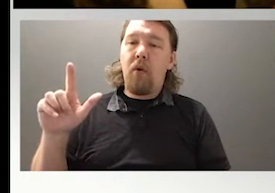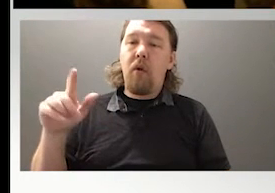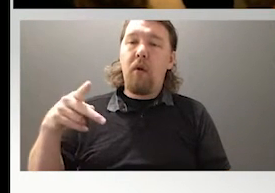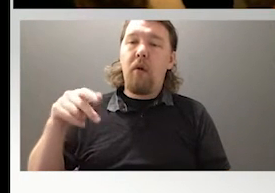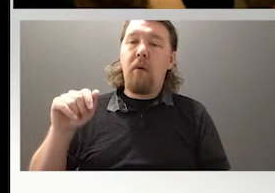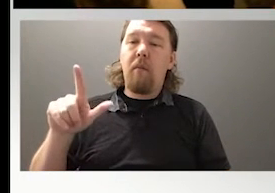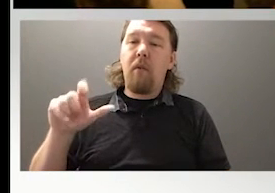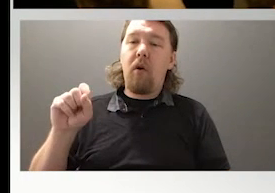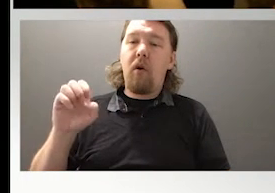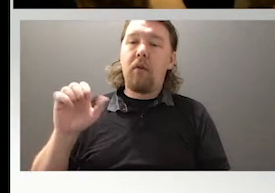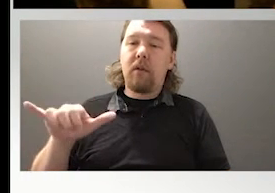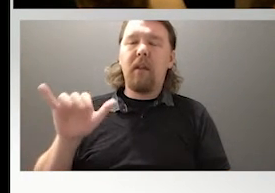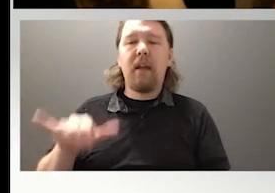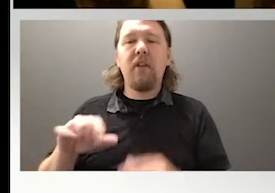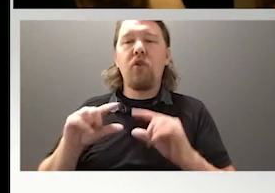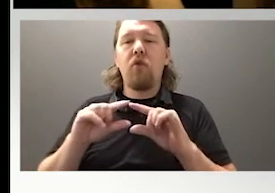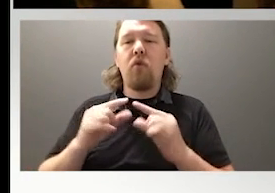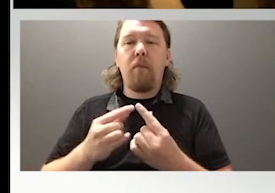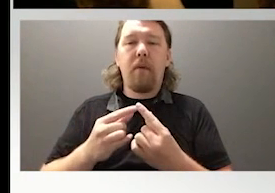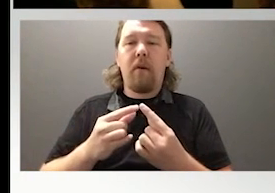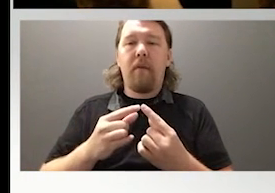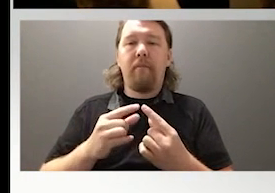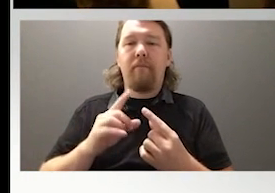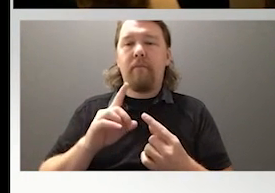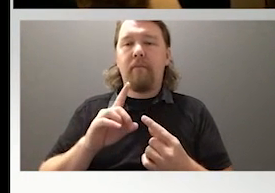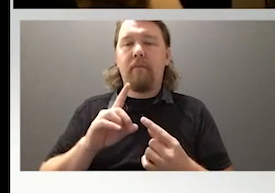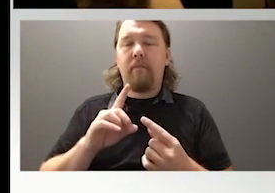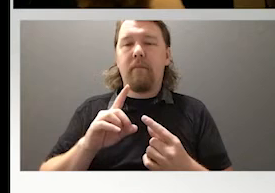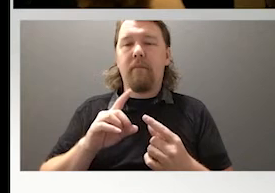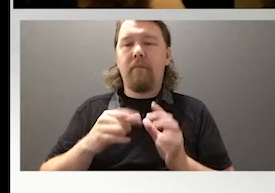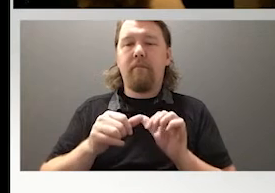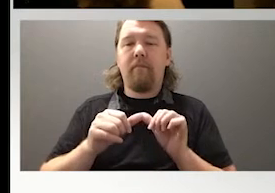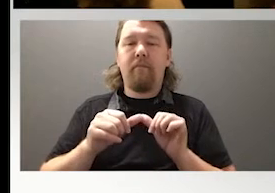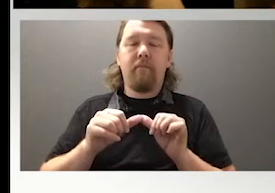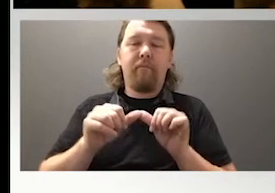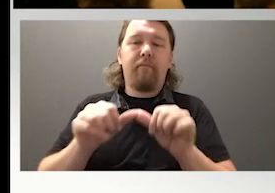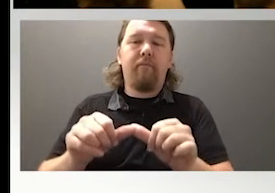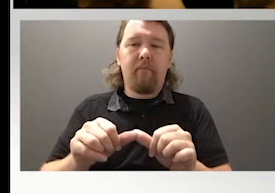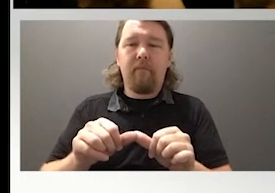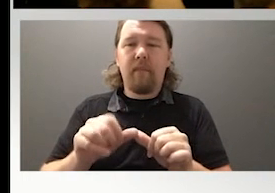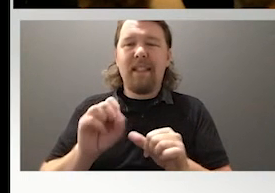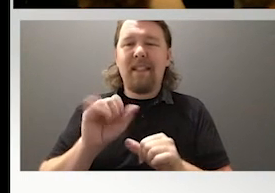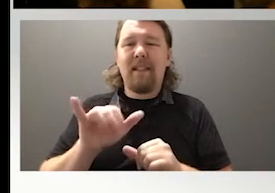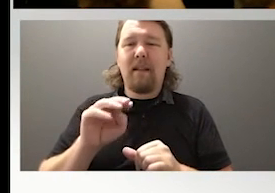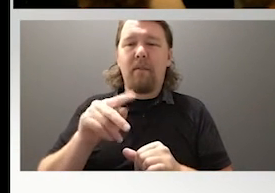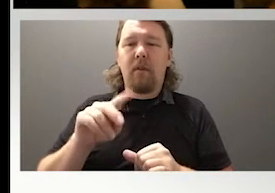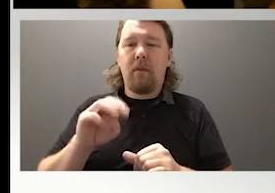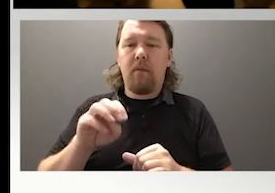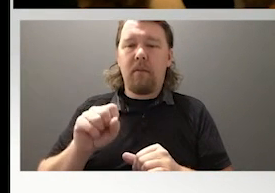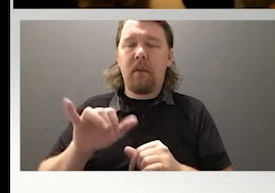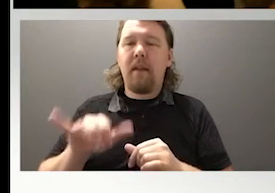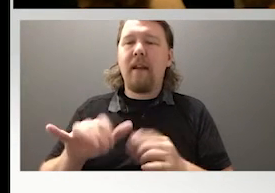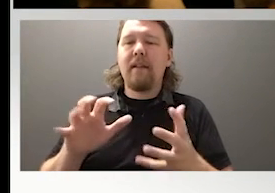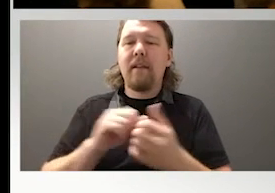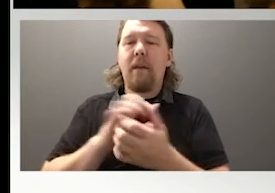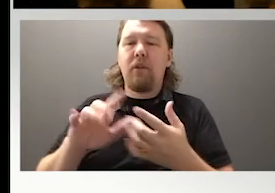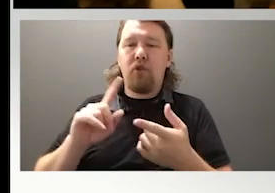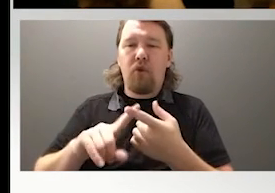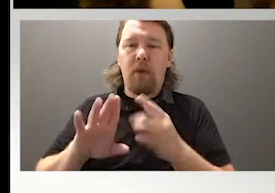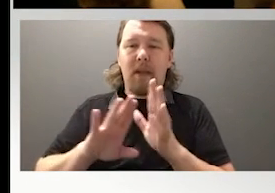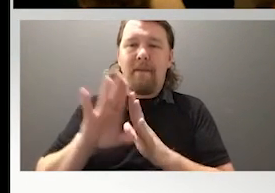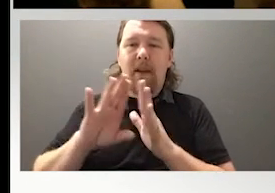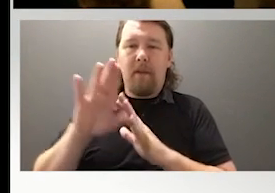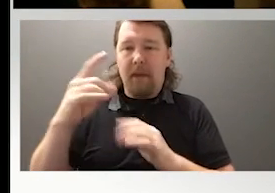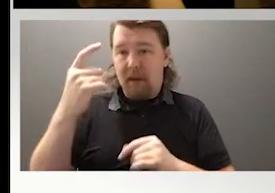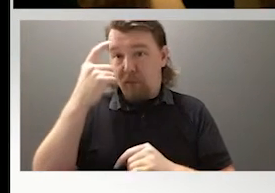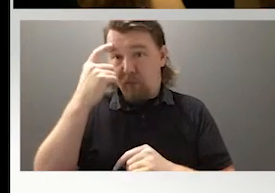Cerebral palsy means a group of disabling symptoms of extended duration, which results from damage to the developing